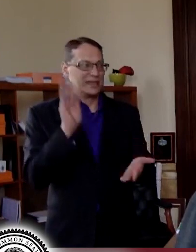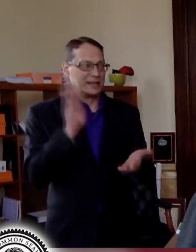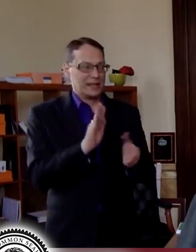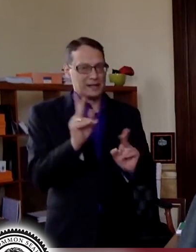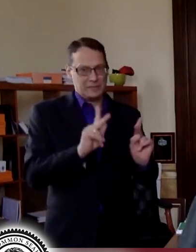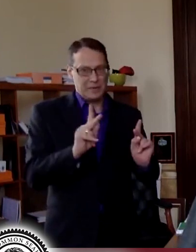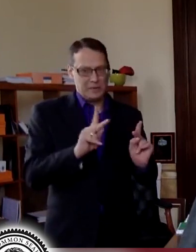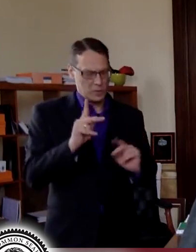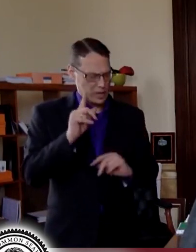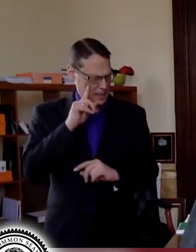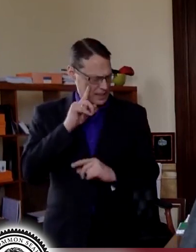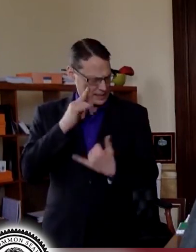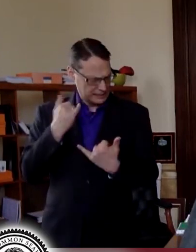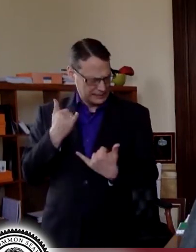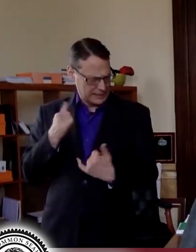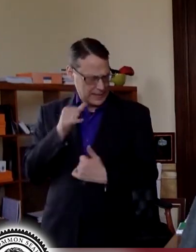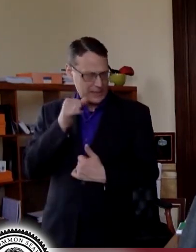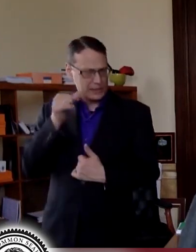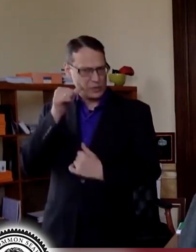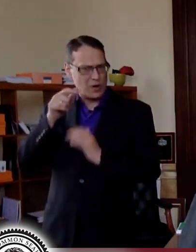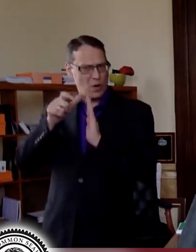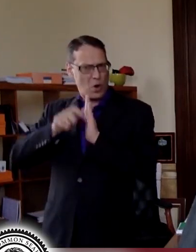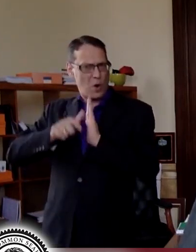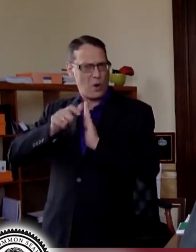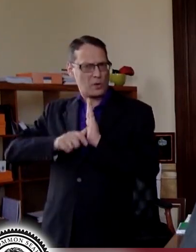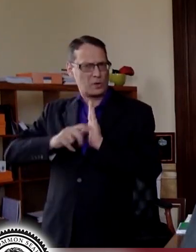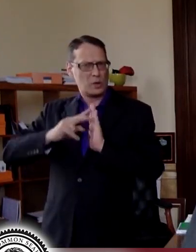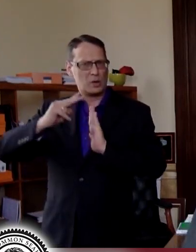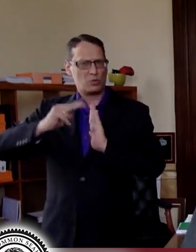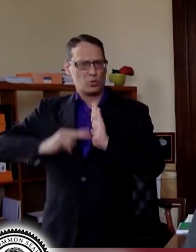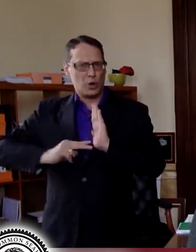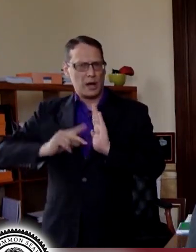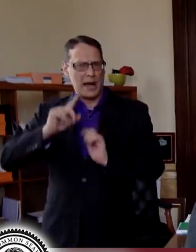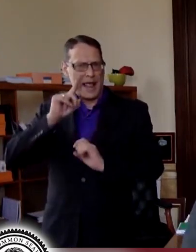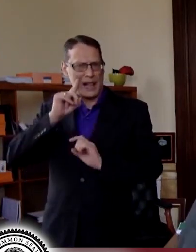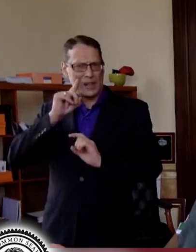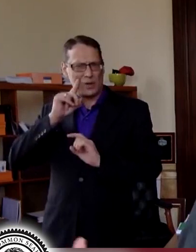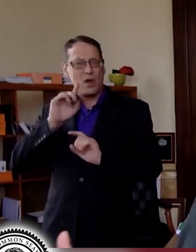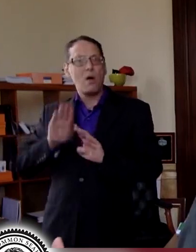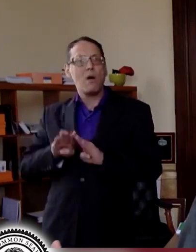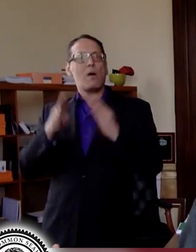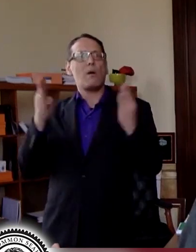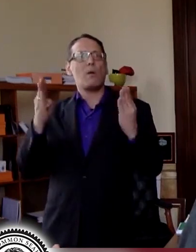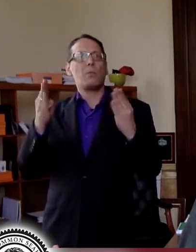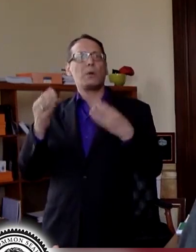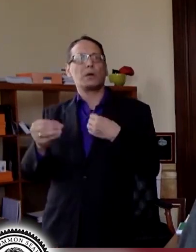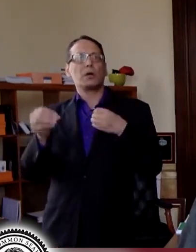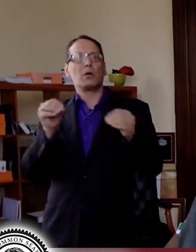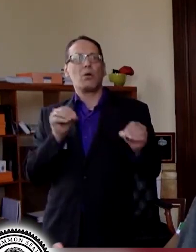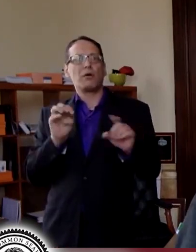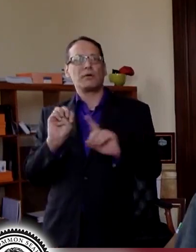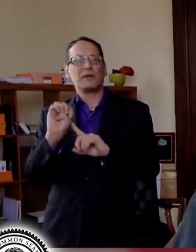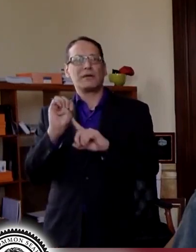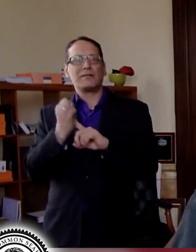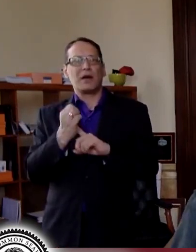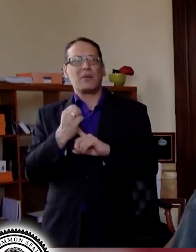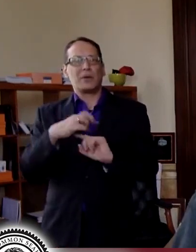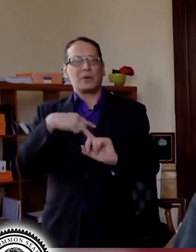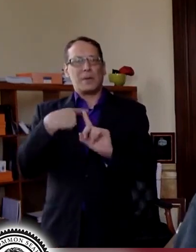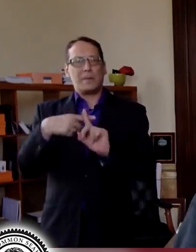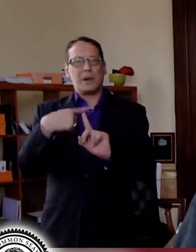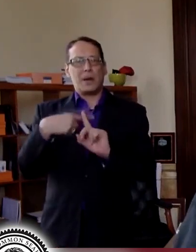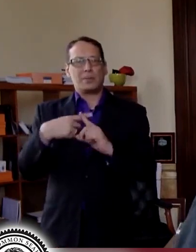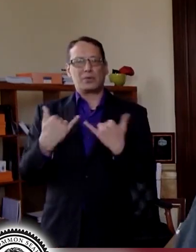read an article today or yesterday. It was kind of interesting. Open office environments are very